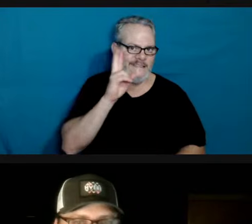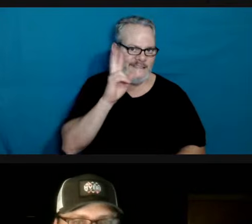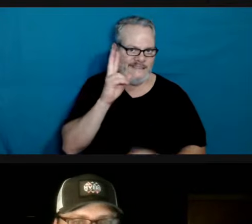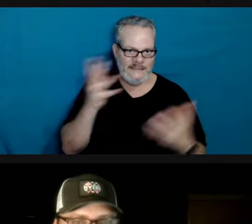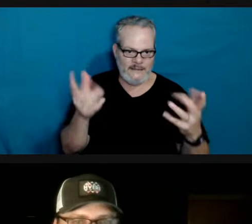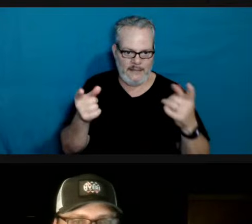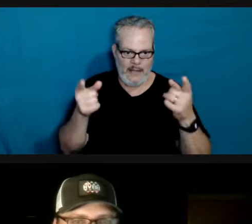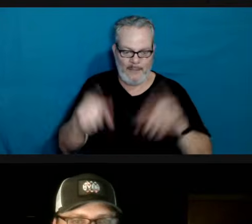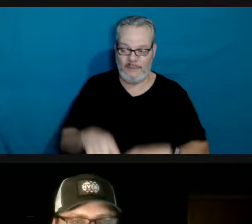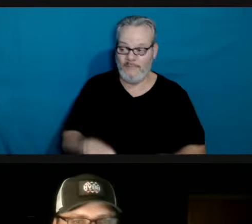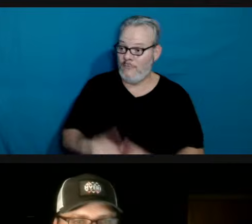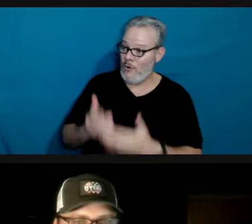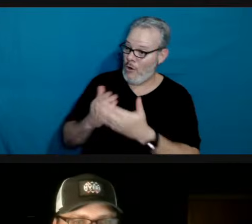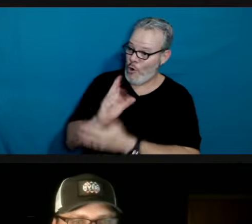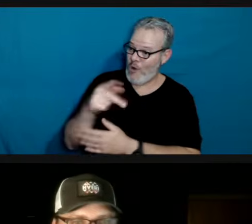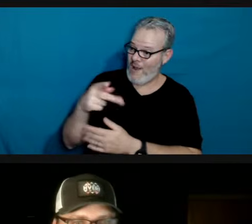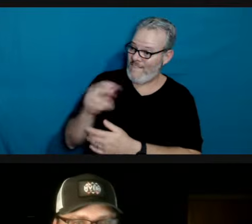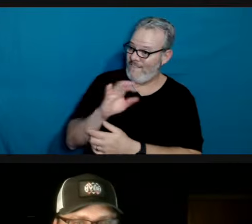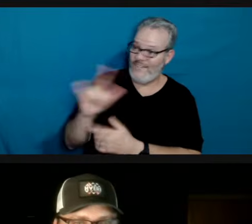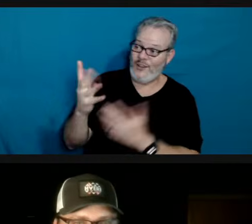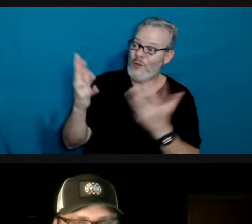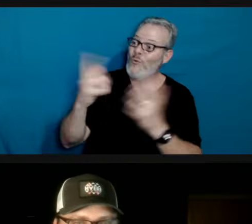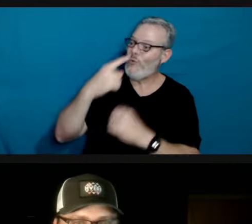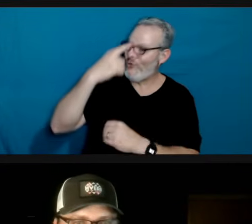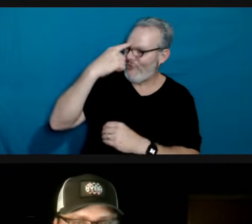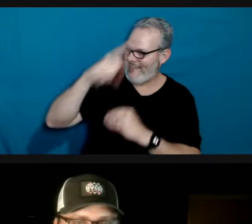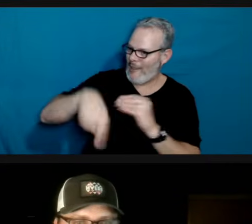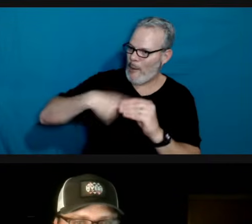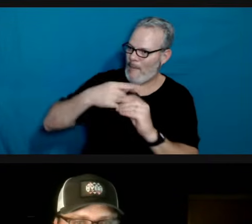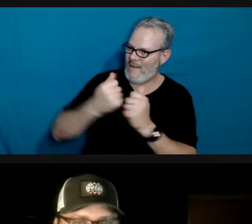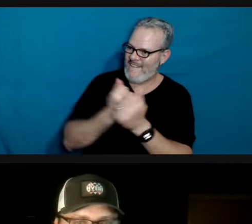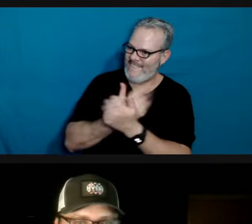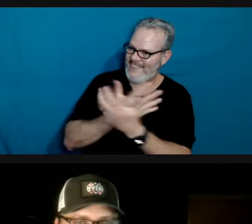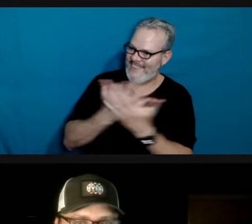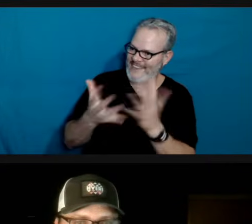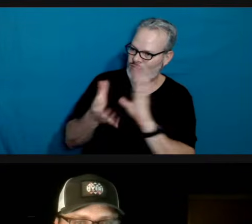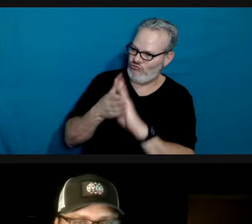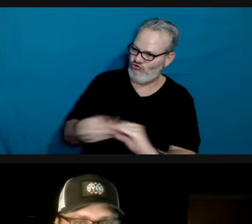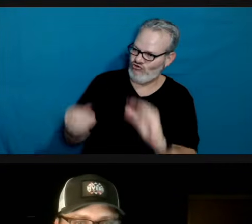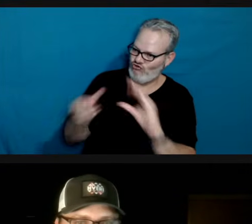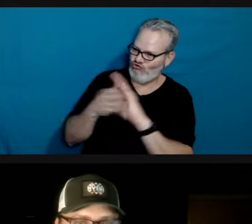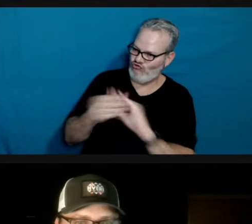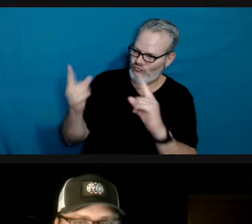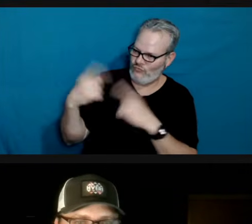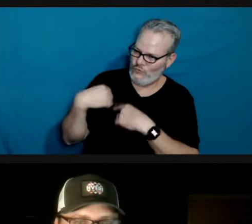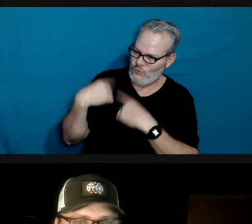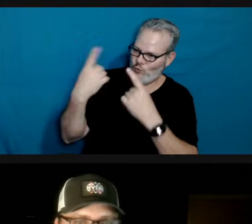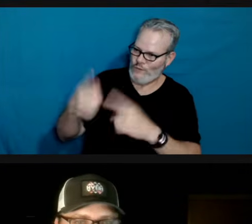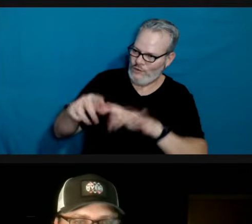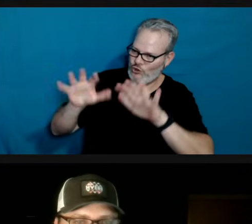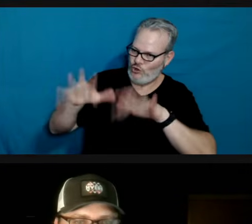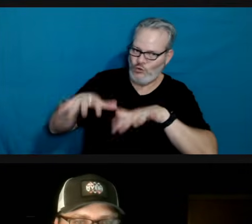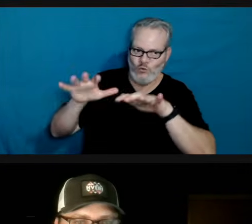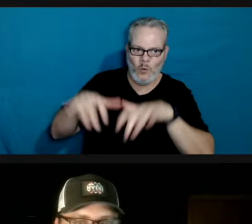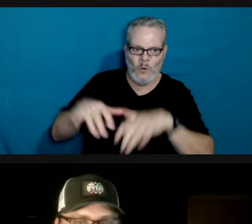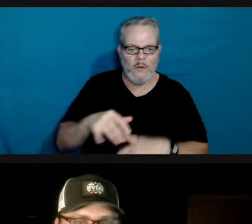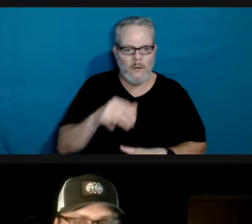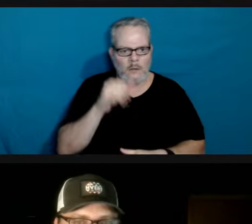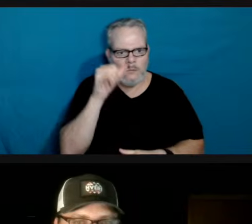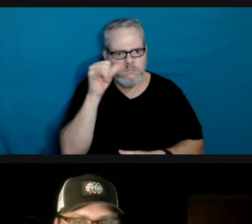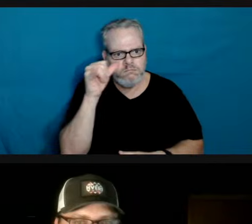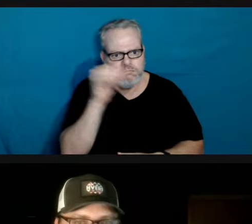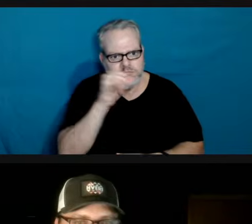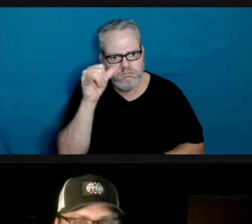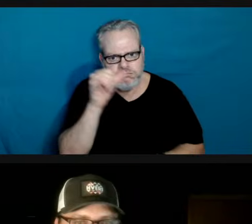All right, Phil, what do you have? What do you think about all this storm stuff? And yeah, I mean, it's really been quite the